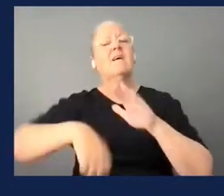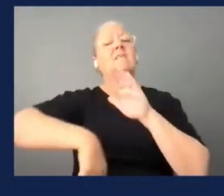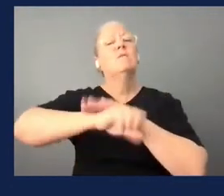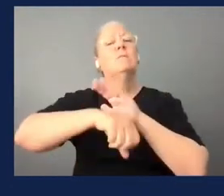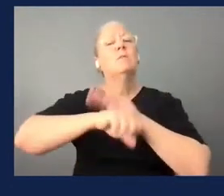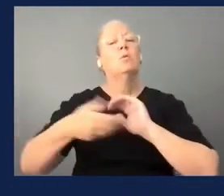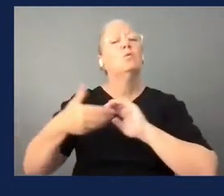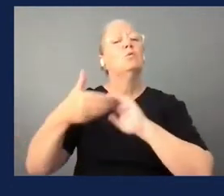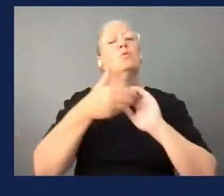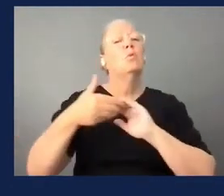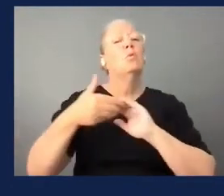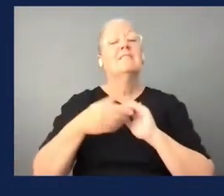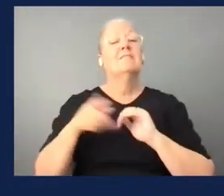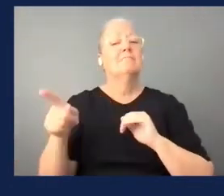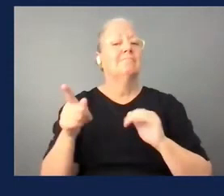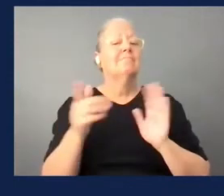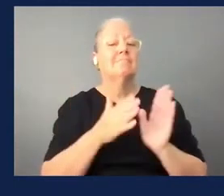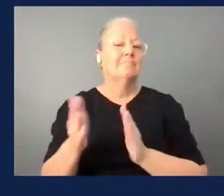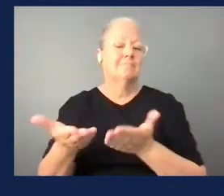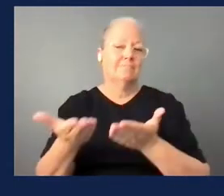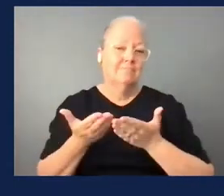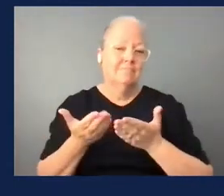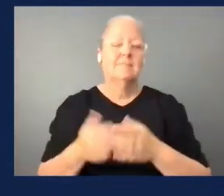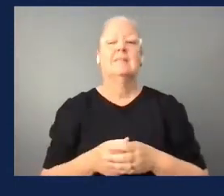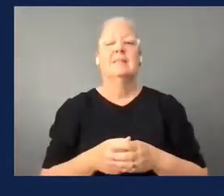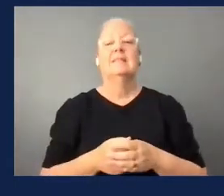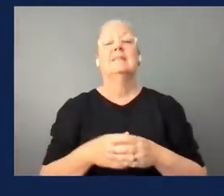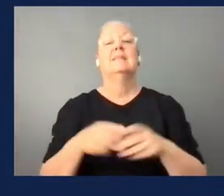Same I did was in Reims.